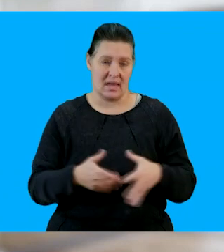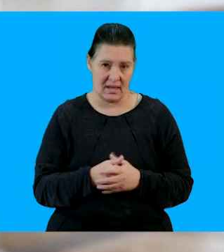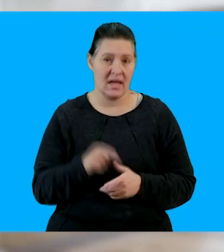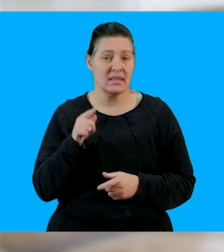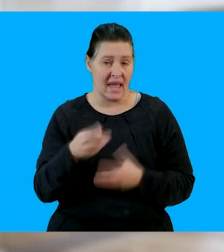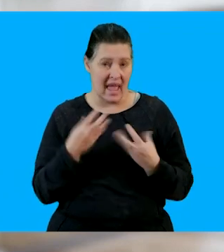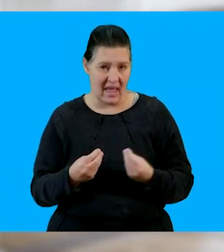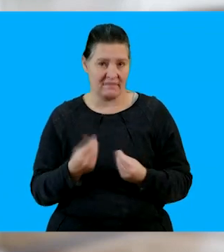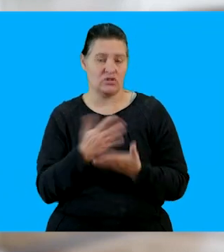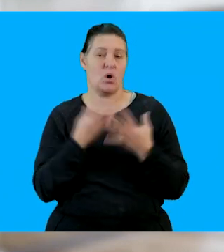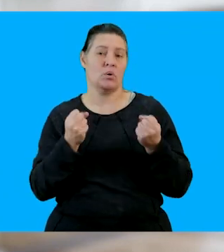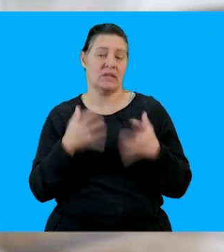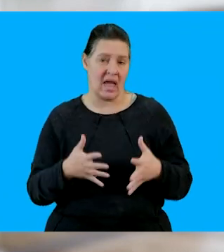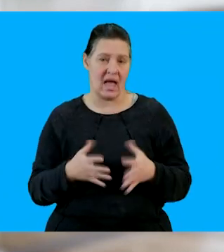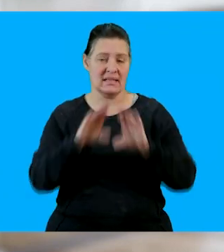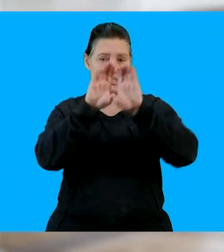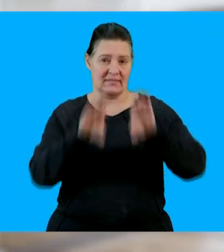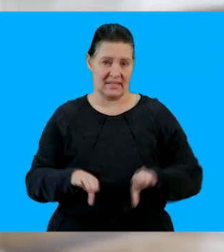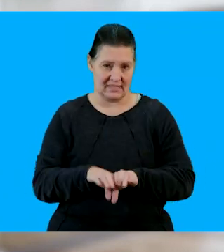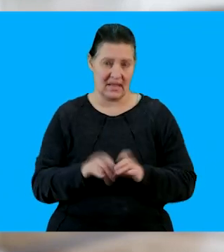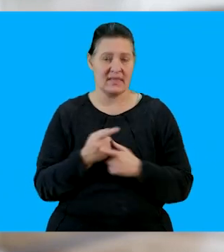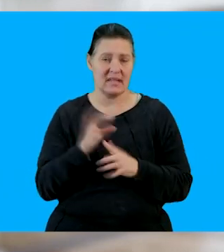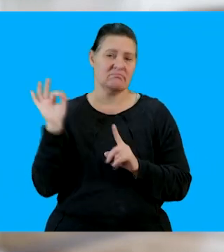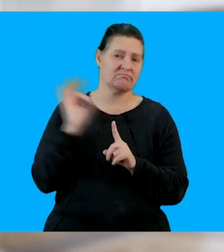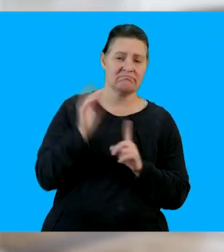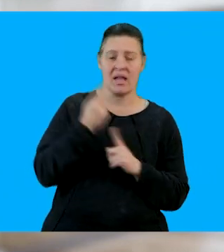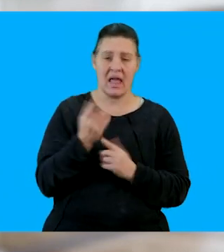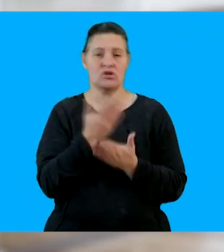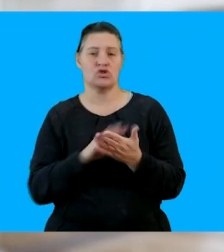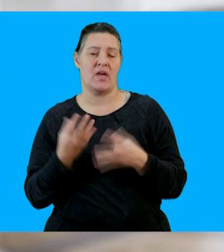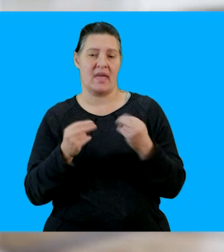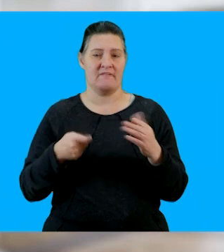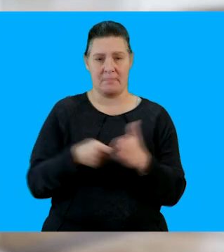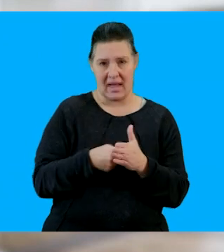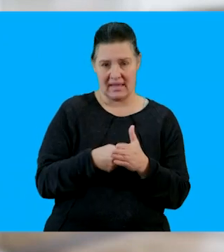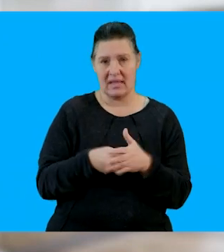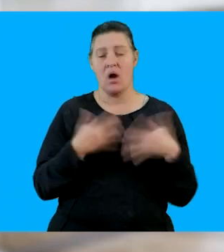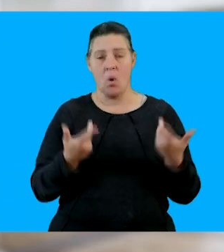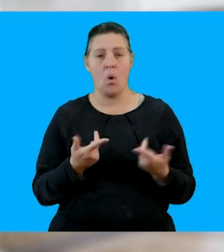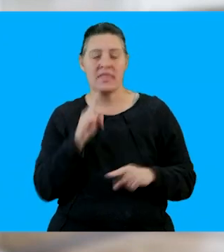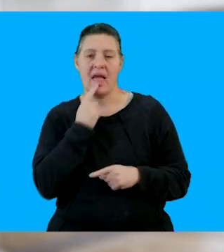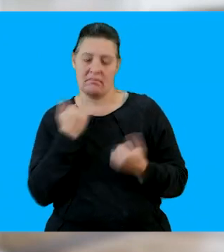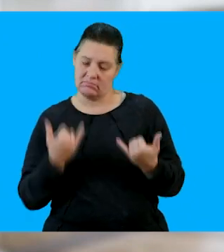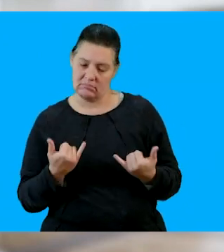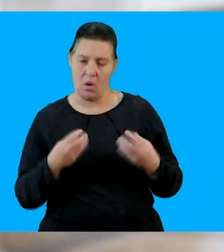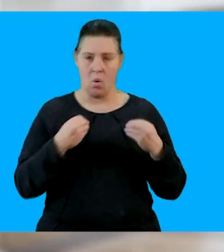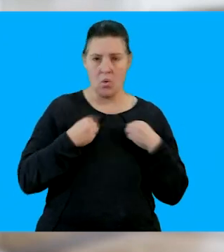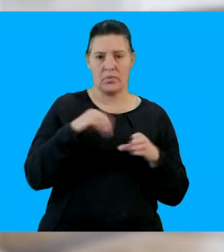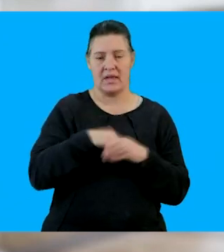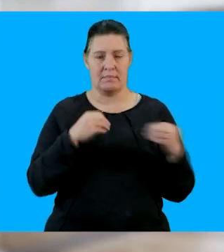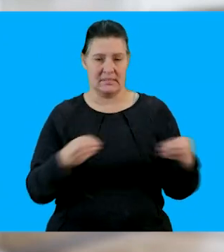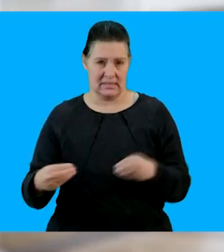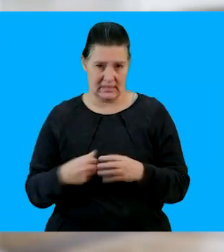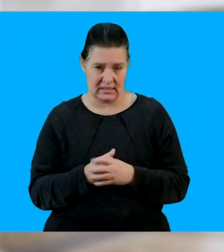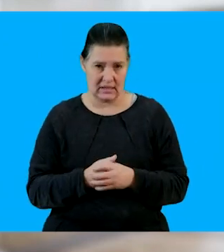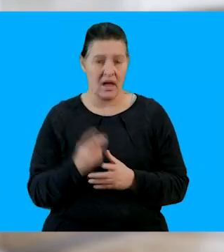They will get a shareholder certificate that specifies the amount of shares that they have bought or the amount of shares that they are now owning in a